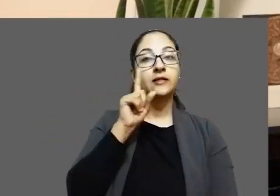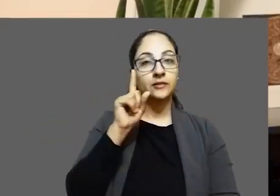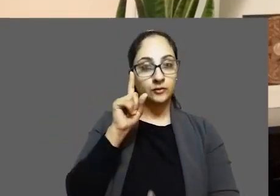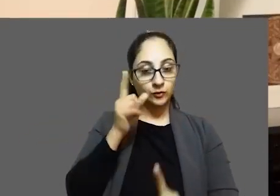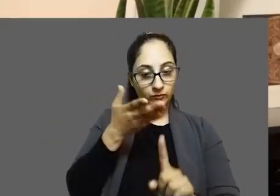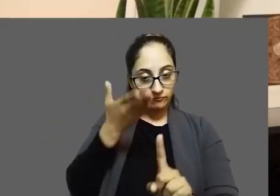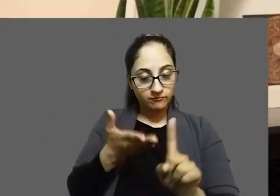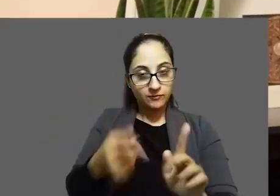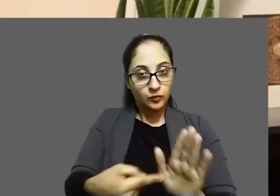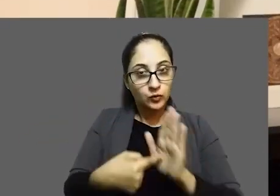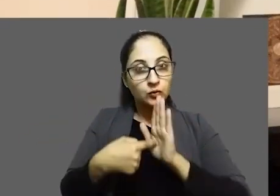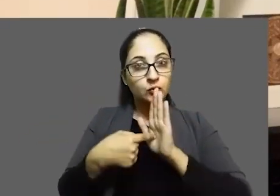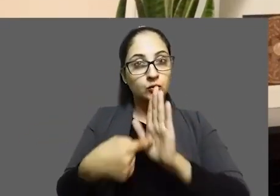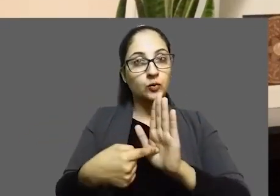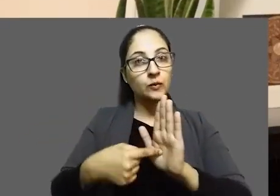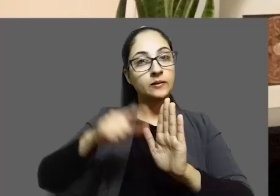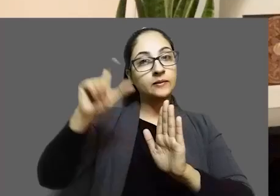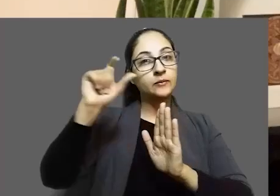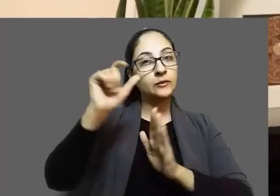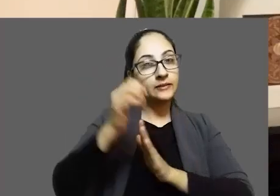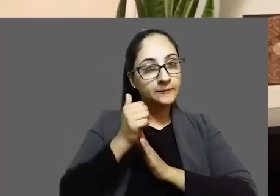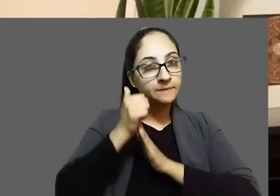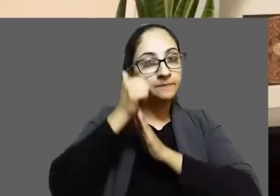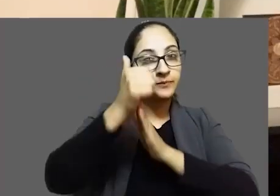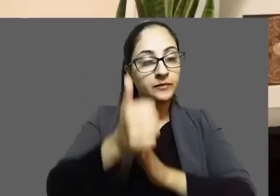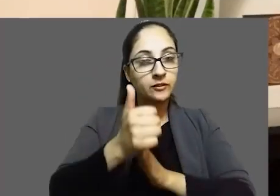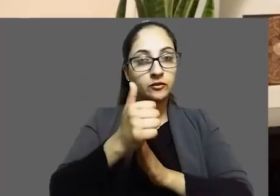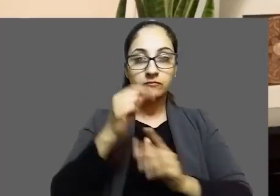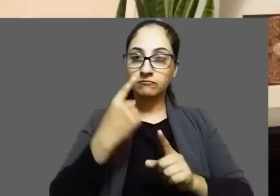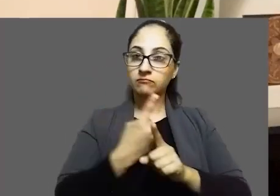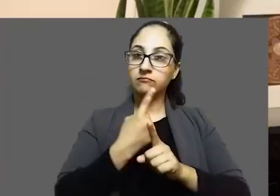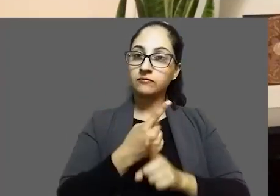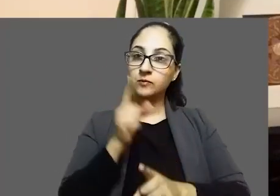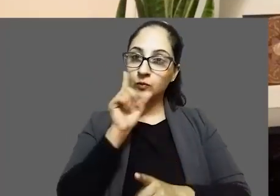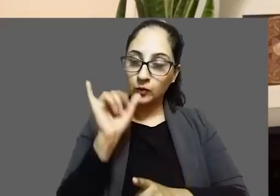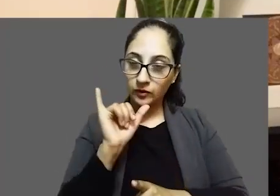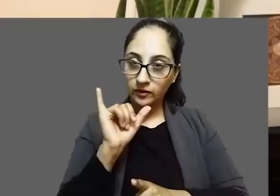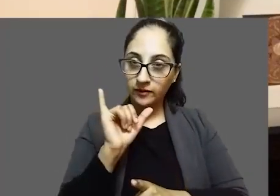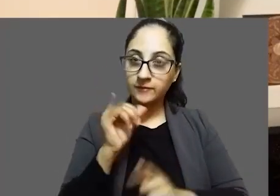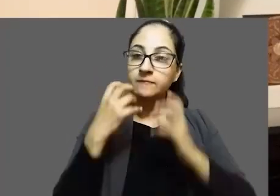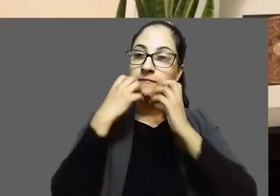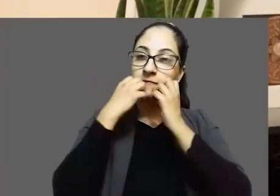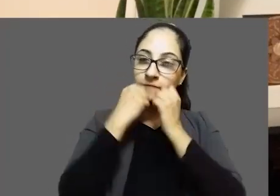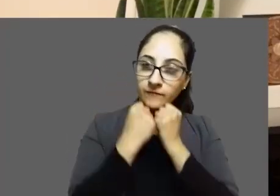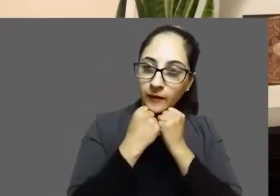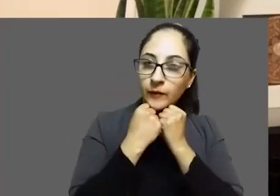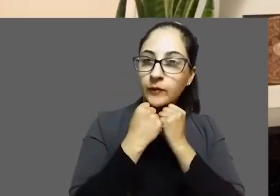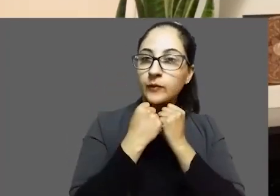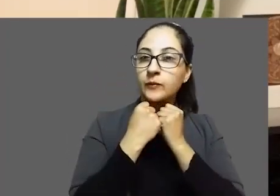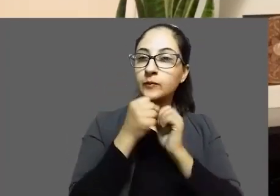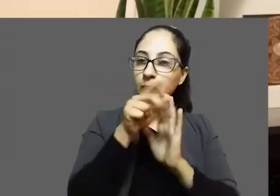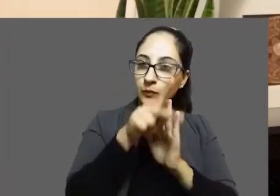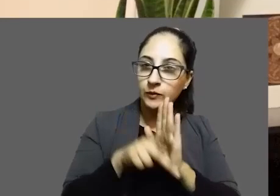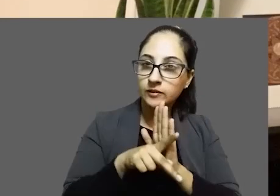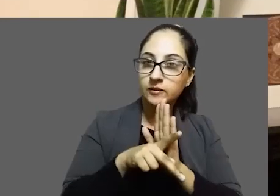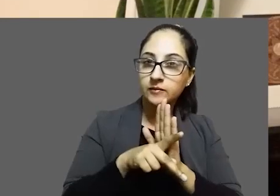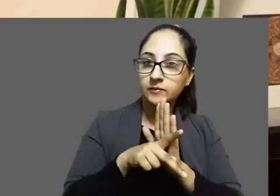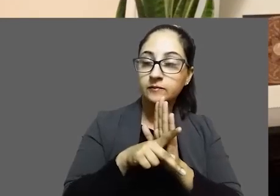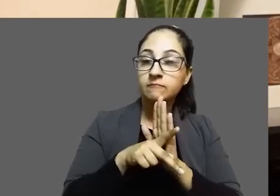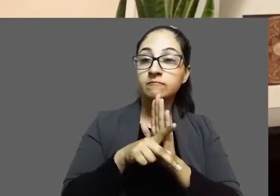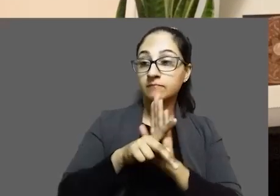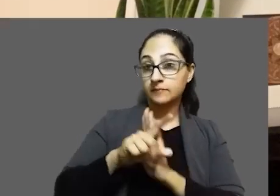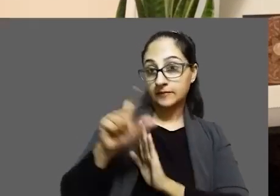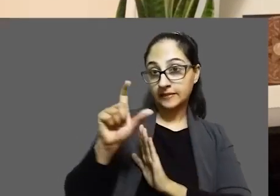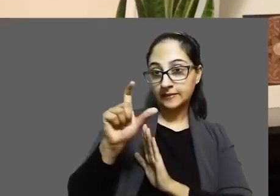paradigm for Muslim leadership centered on the values, ethics, and principles of Islam.